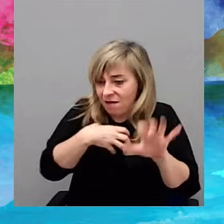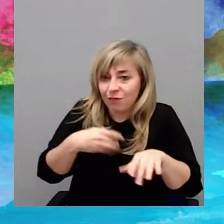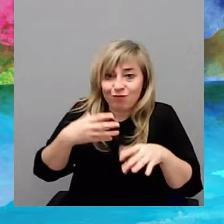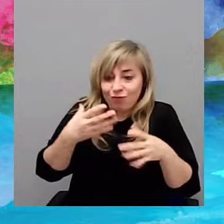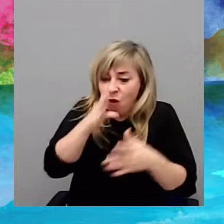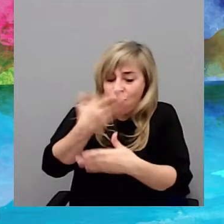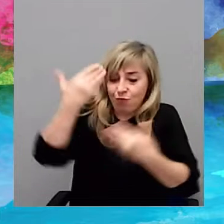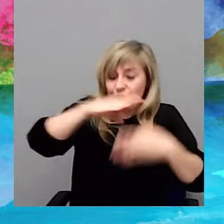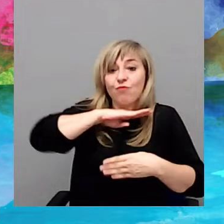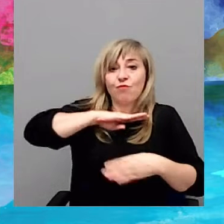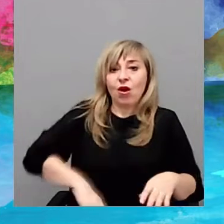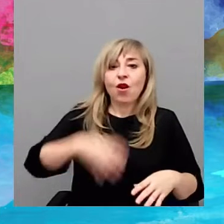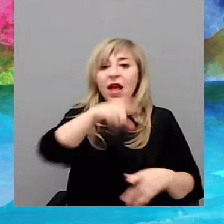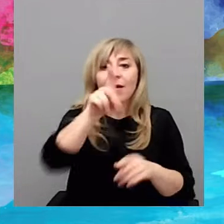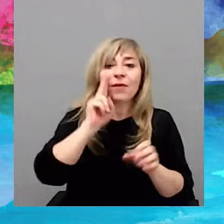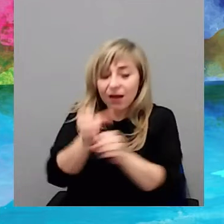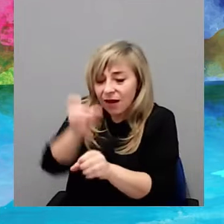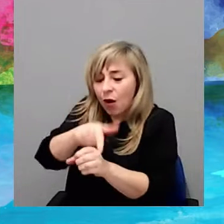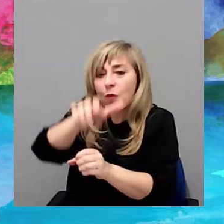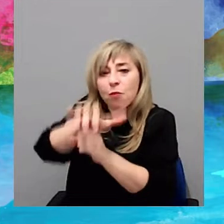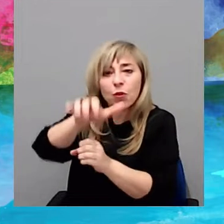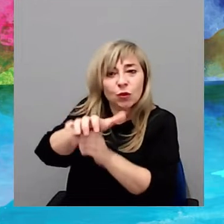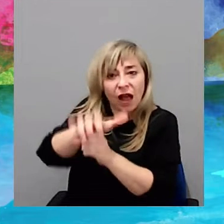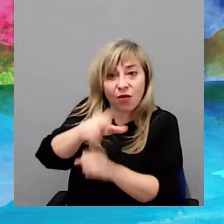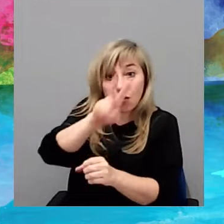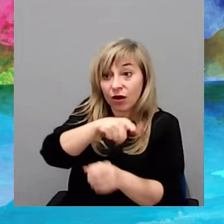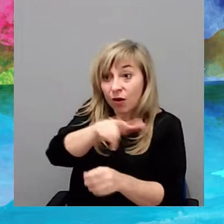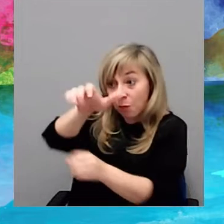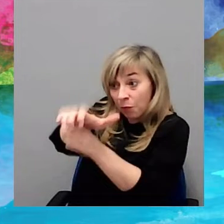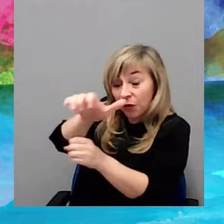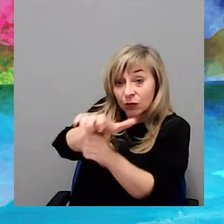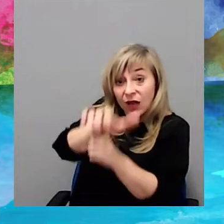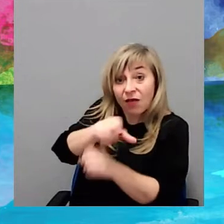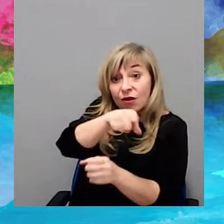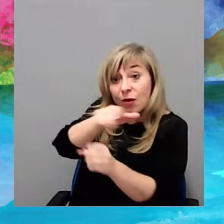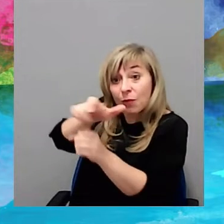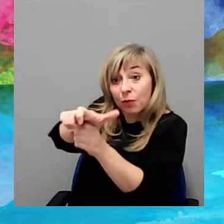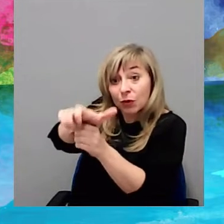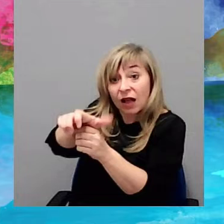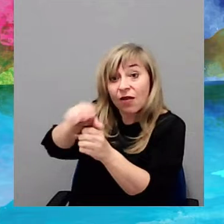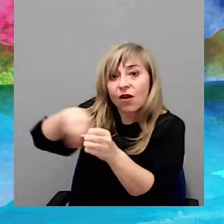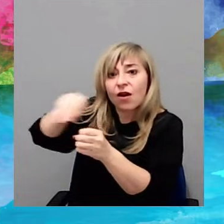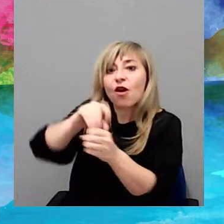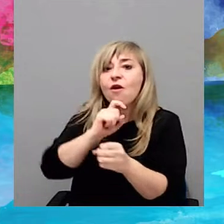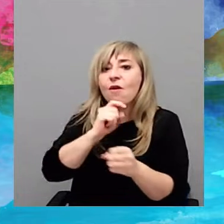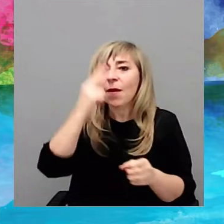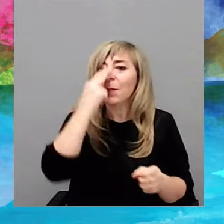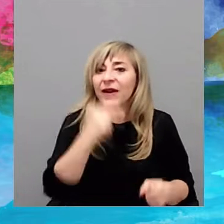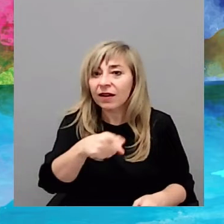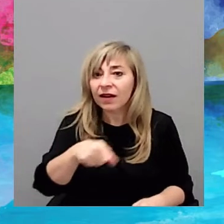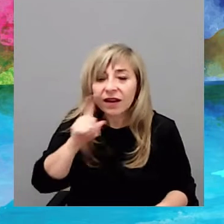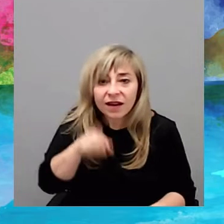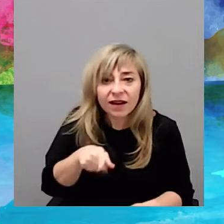device. And we designed this button so that he can use